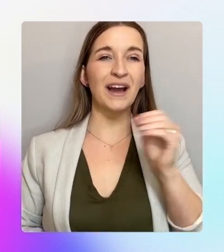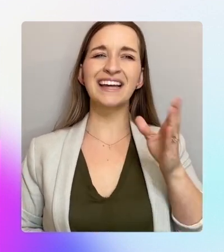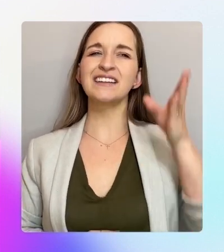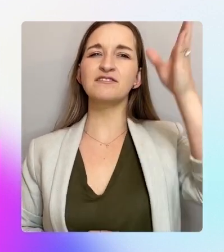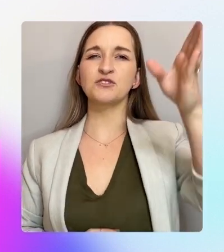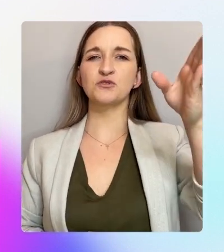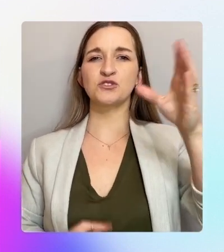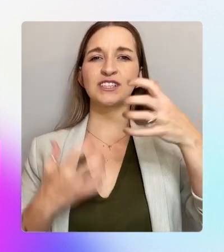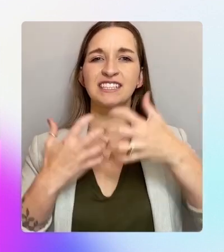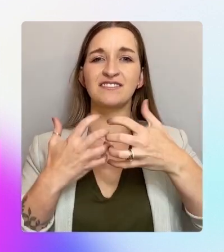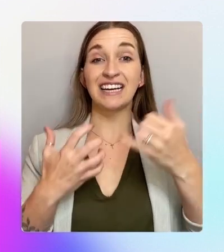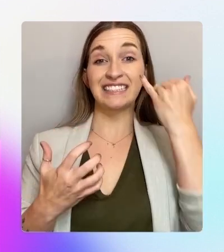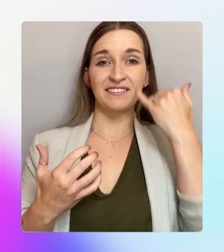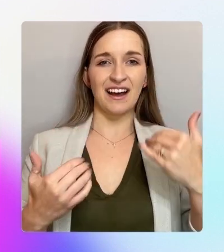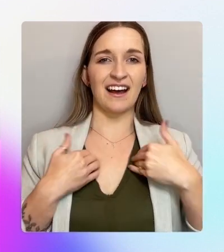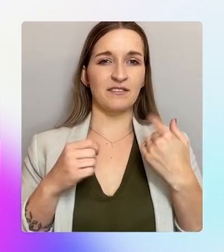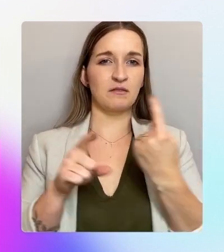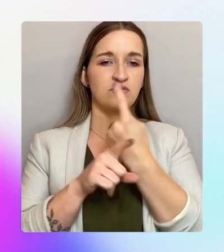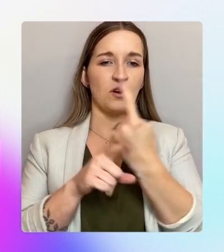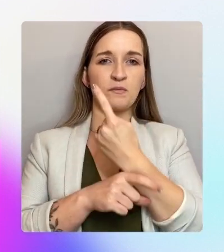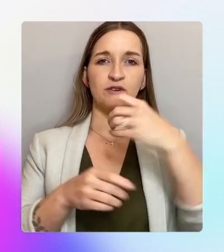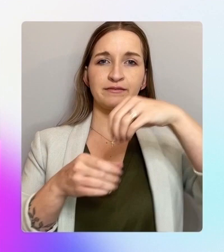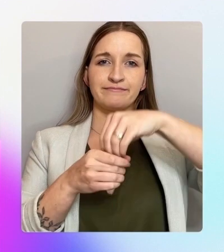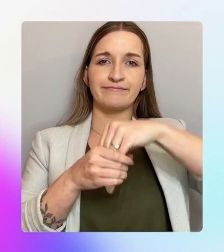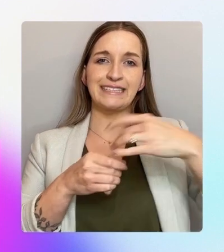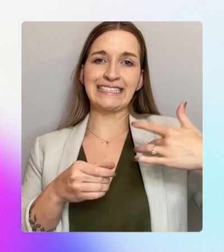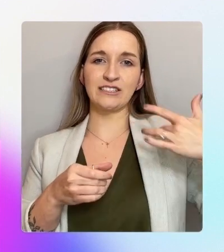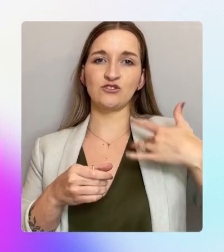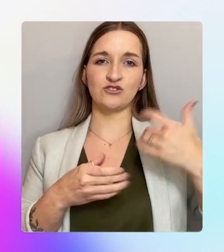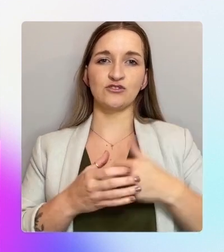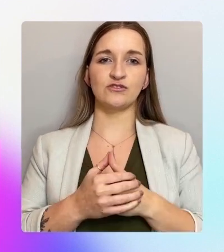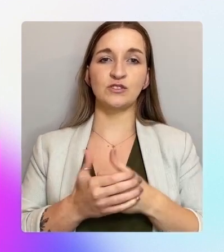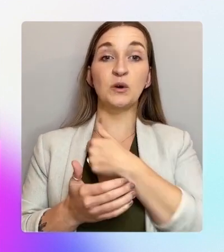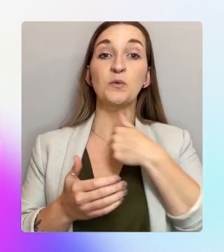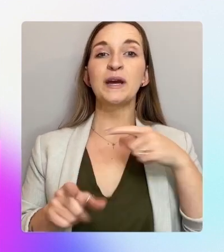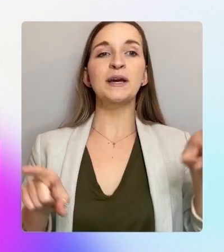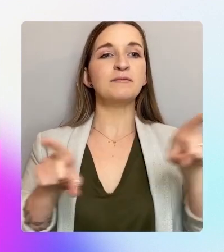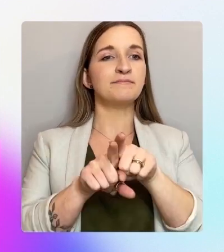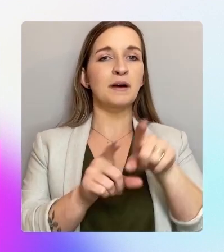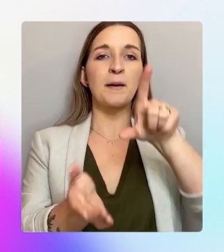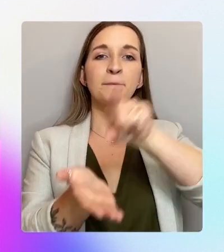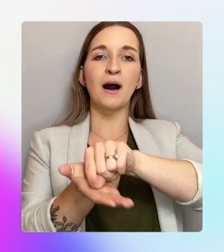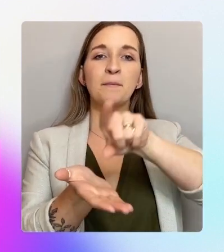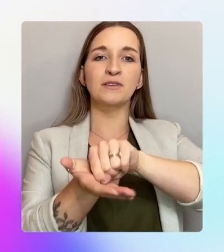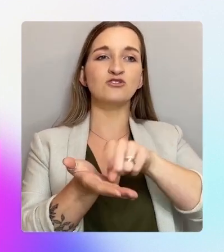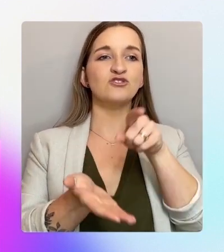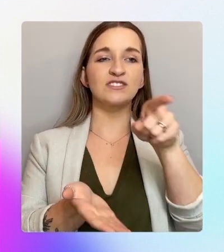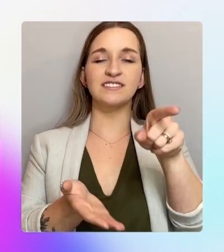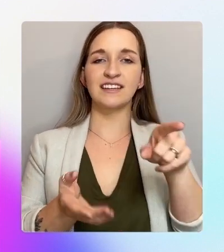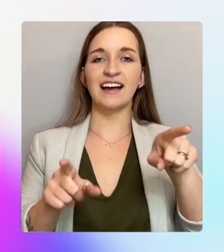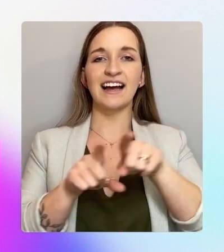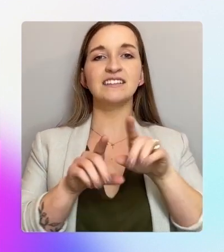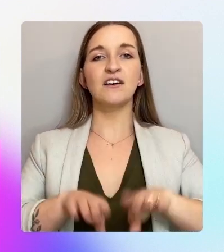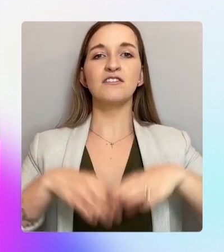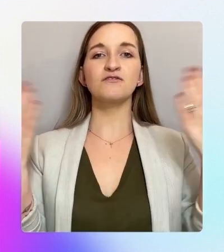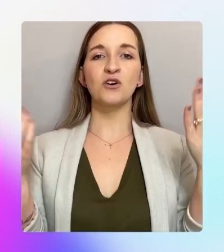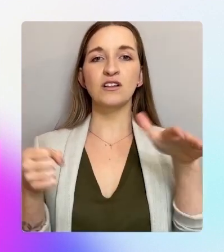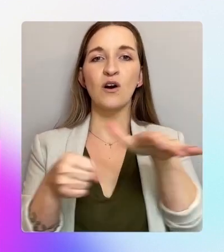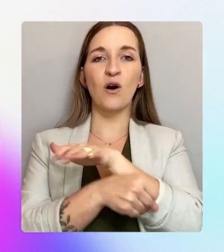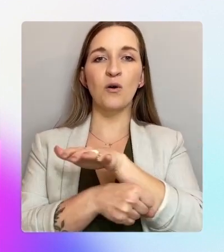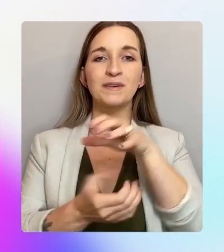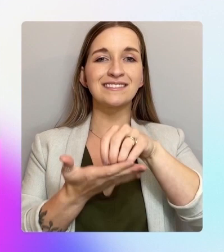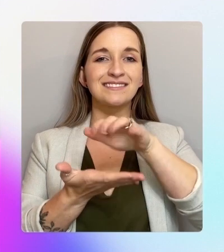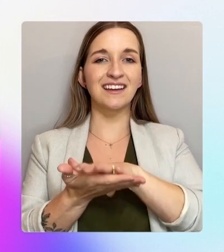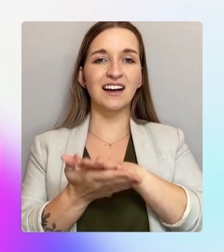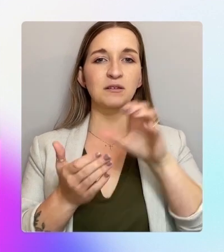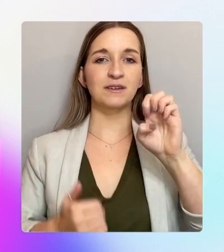sensors. We are also publishing these APIs as fully documented OpenXR extensions. Developers can write